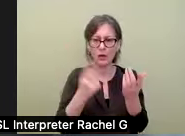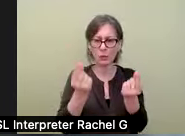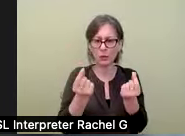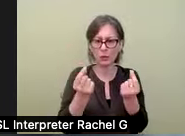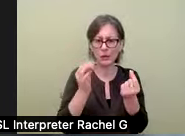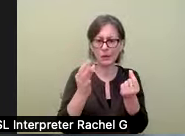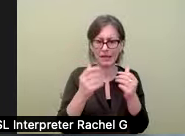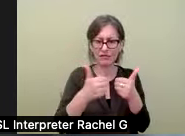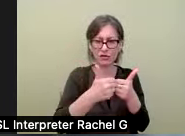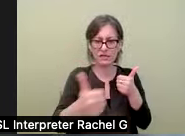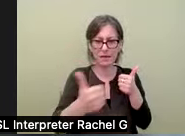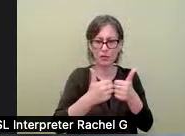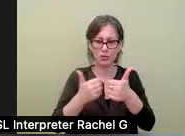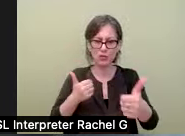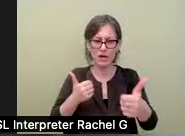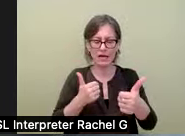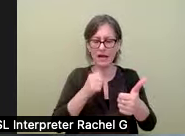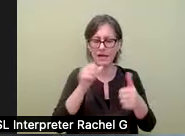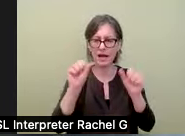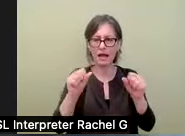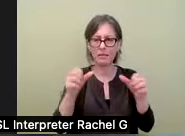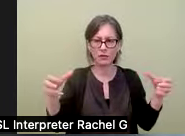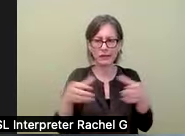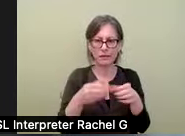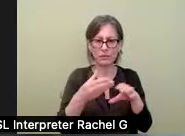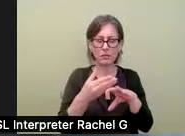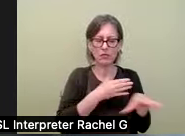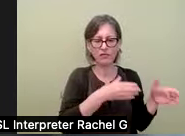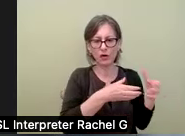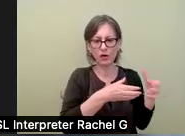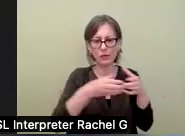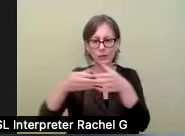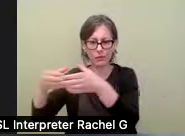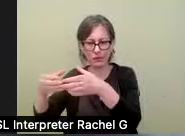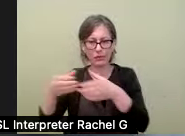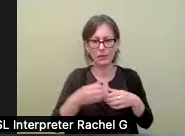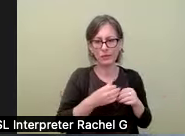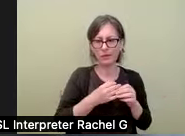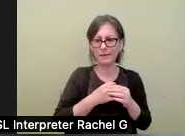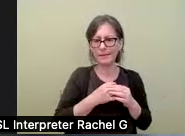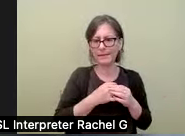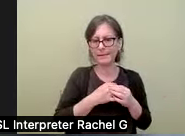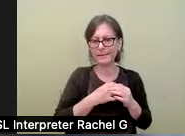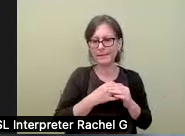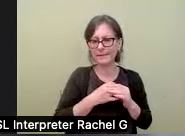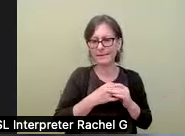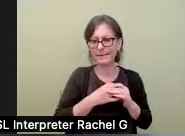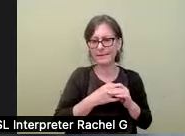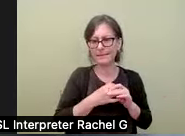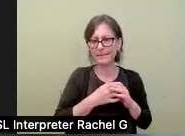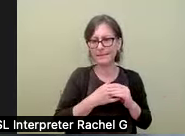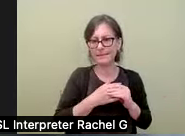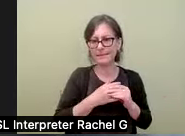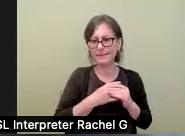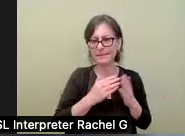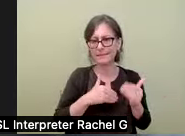you're separated and not able to get together before evacuating for a tsunami, if needed. The next